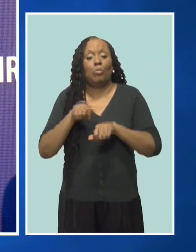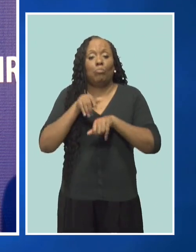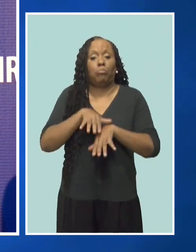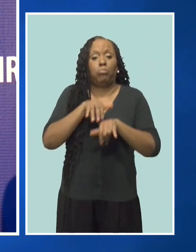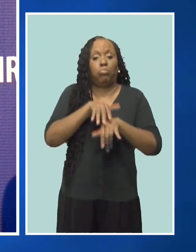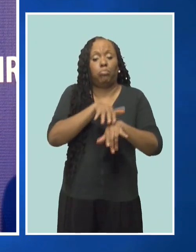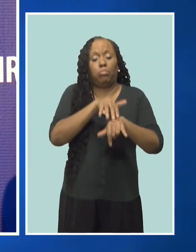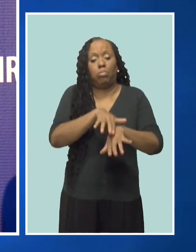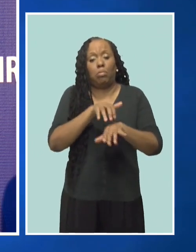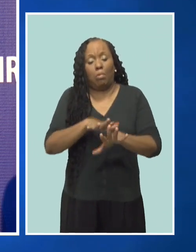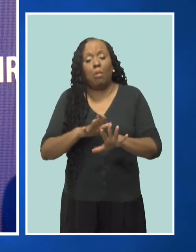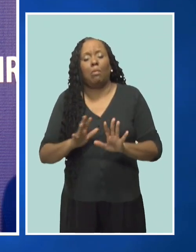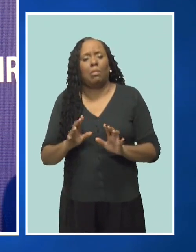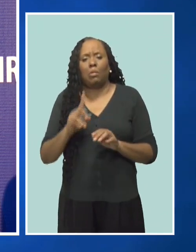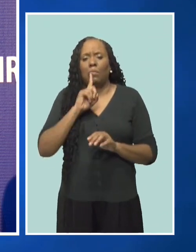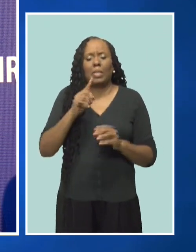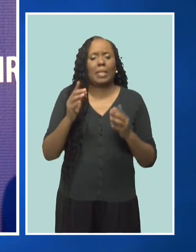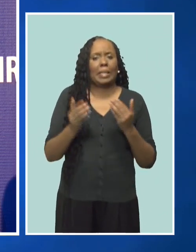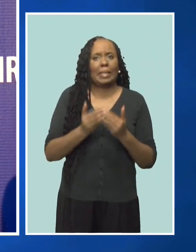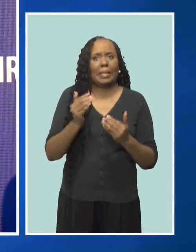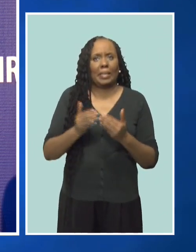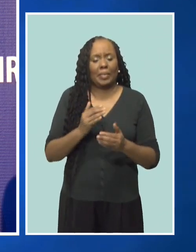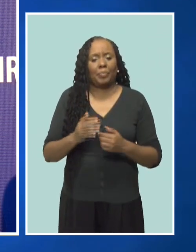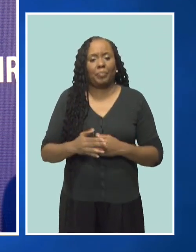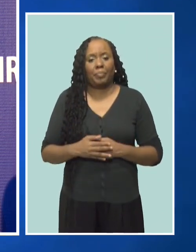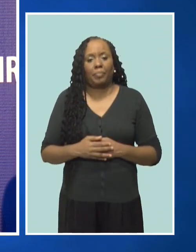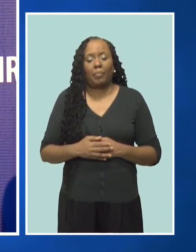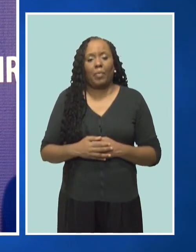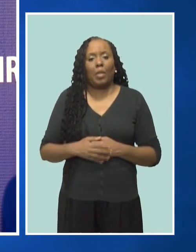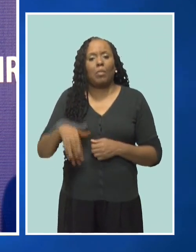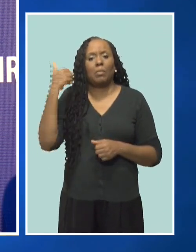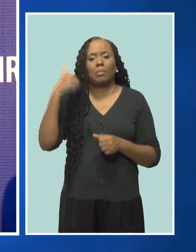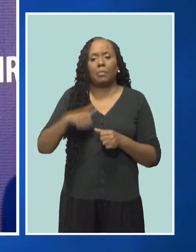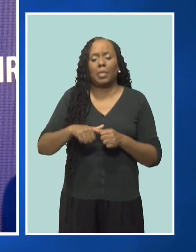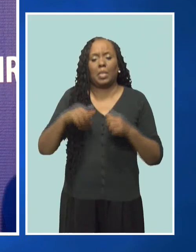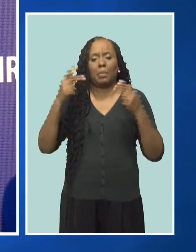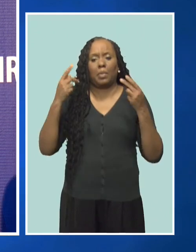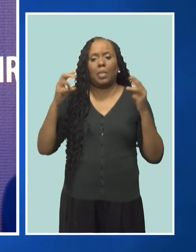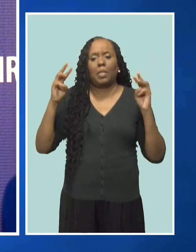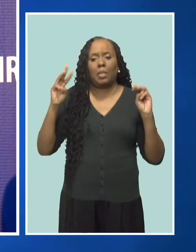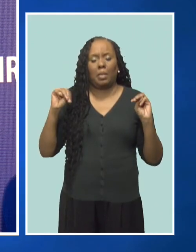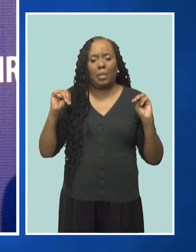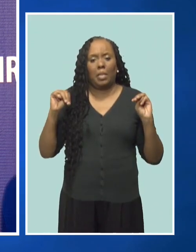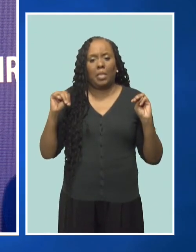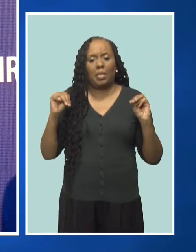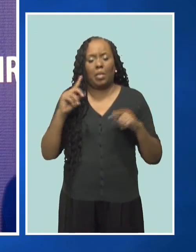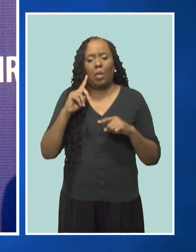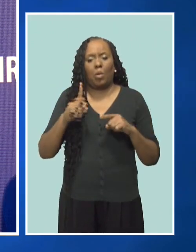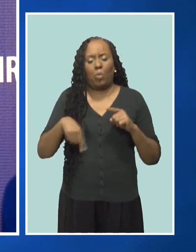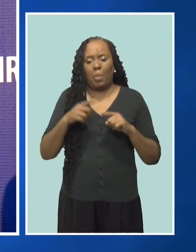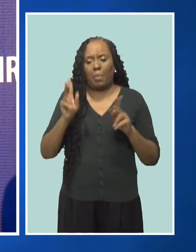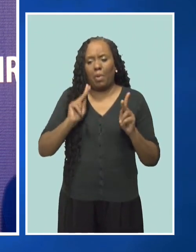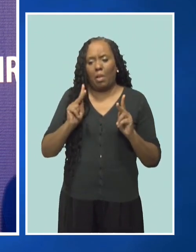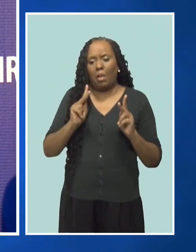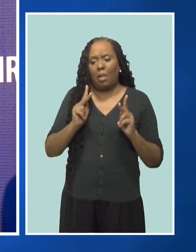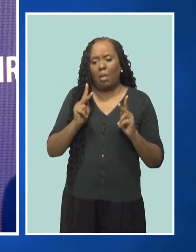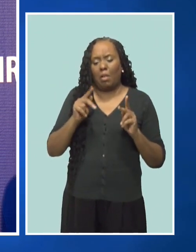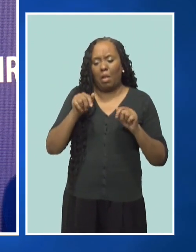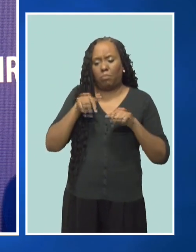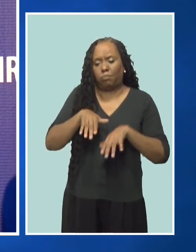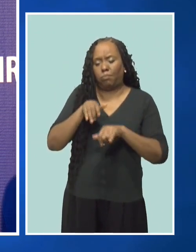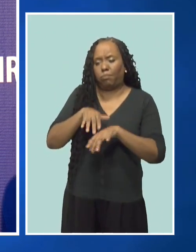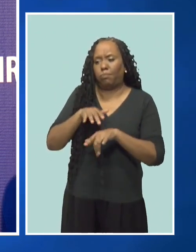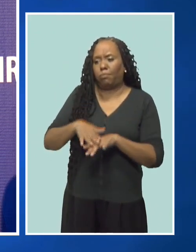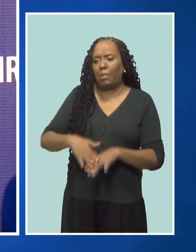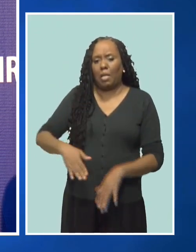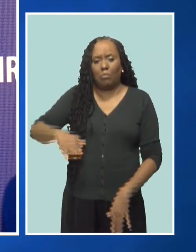The other thing as well is where the Prime Minister and Cabinet takes the salute is of significance. When it was at the garrison, it had to be done in front of the